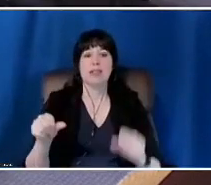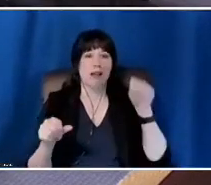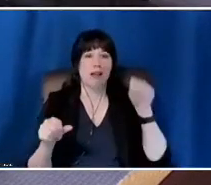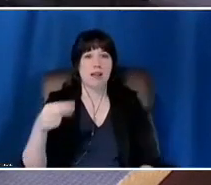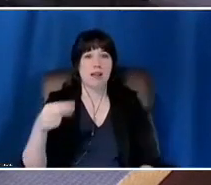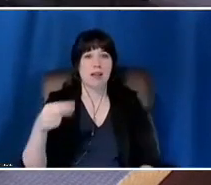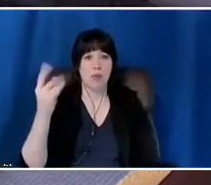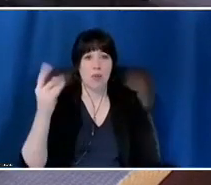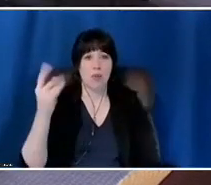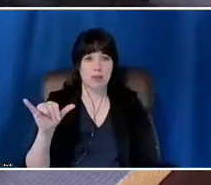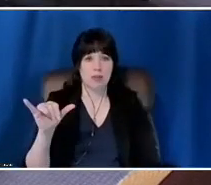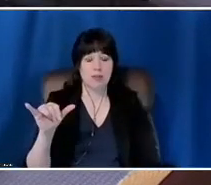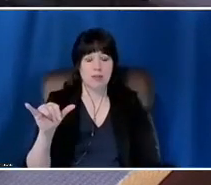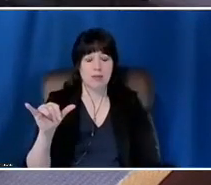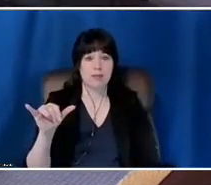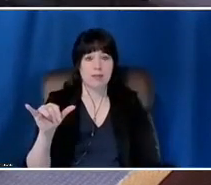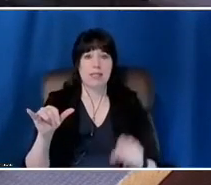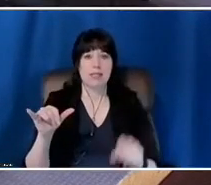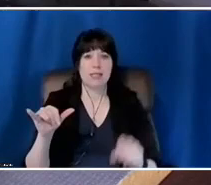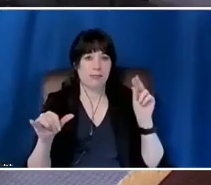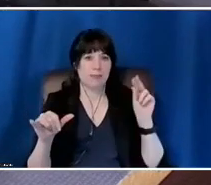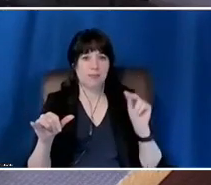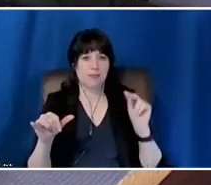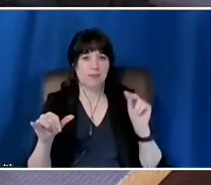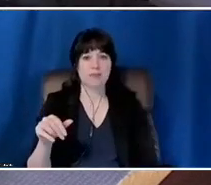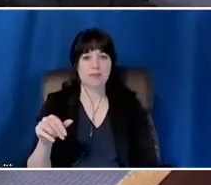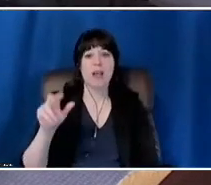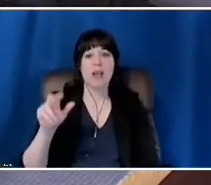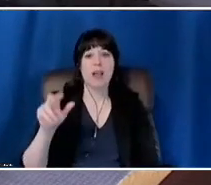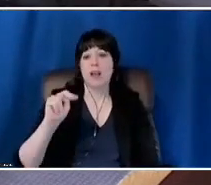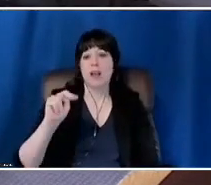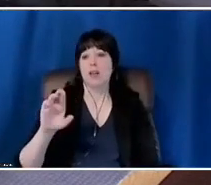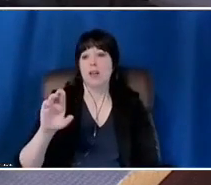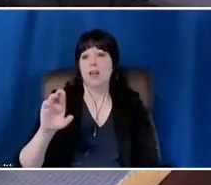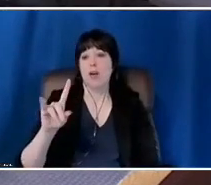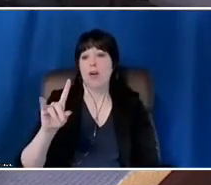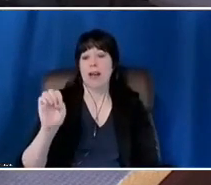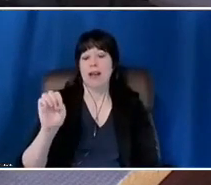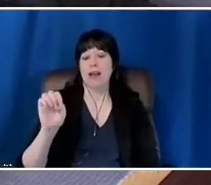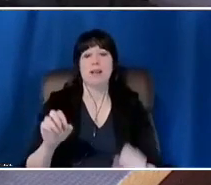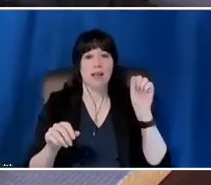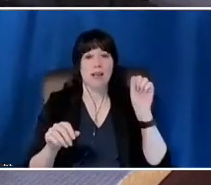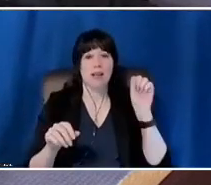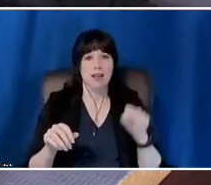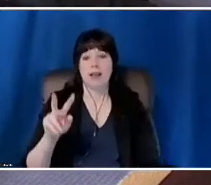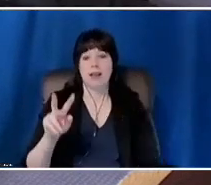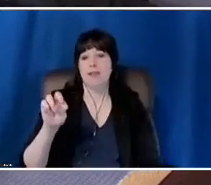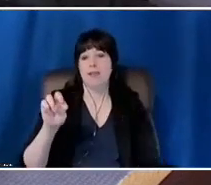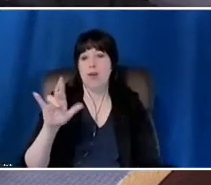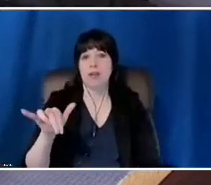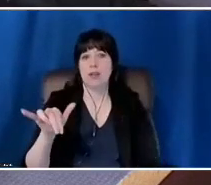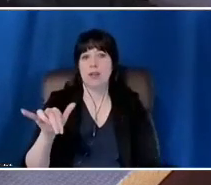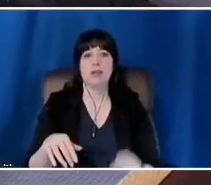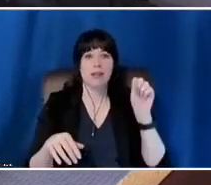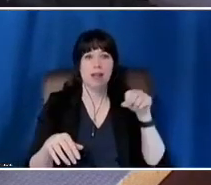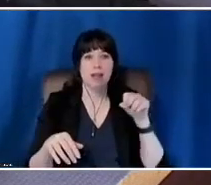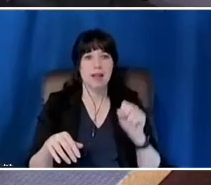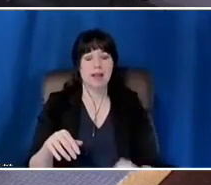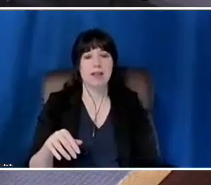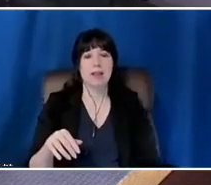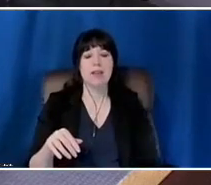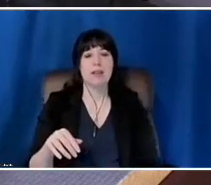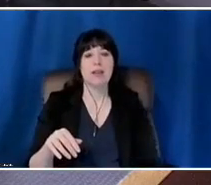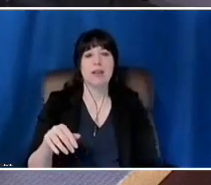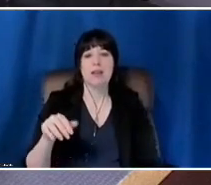Hoy? Nay. Councilor Nordike? Aye. Councilor Varney? Aye.